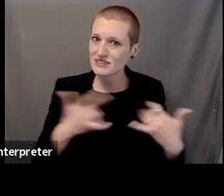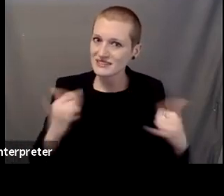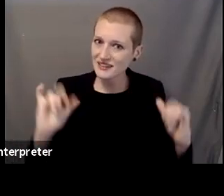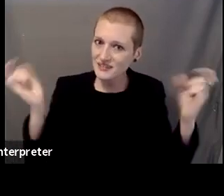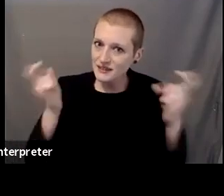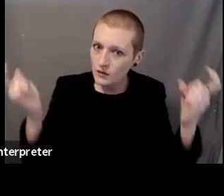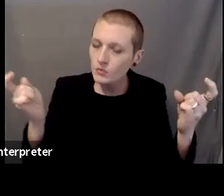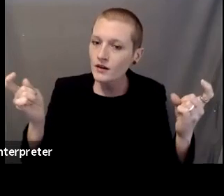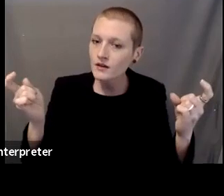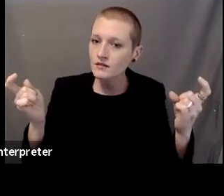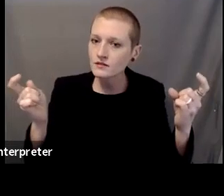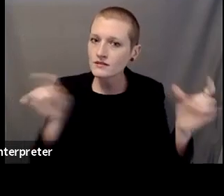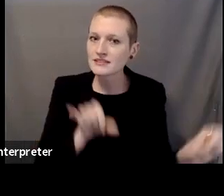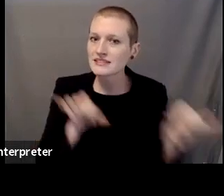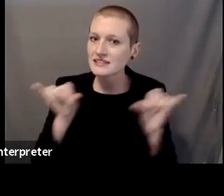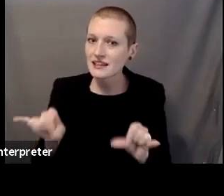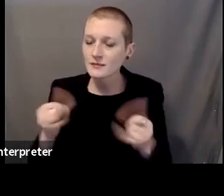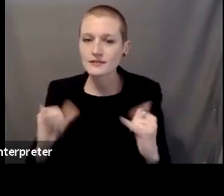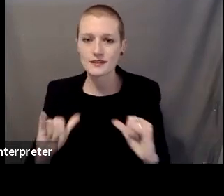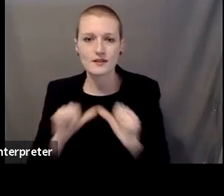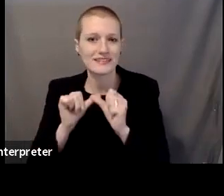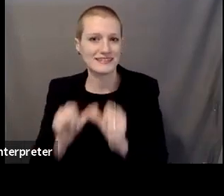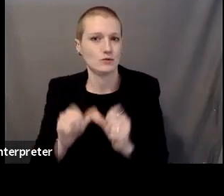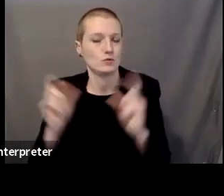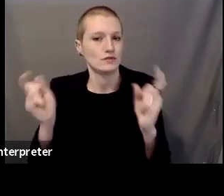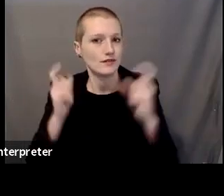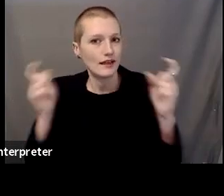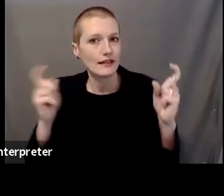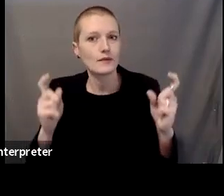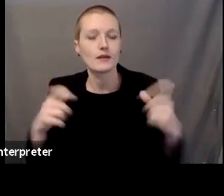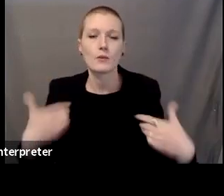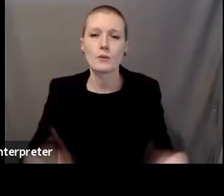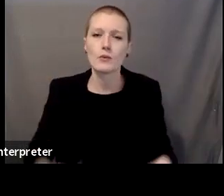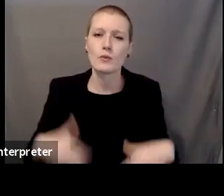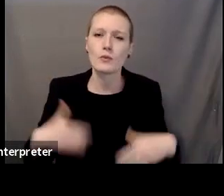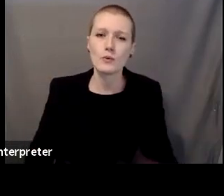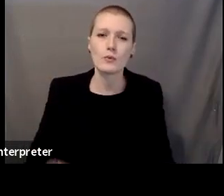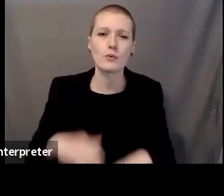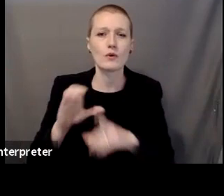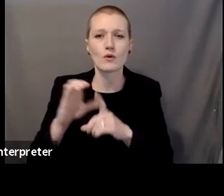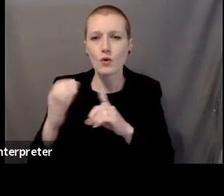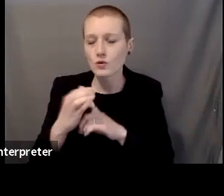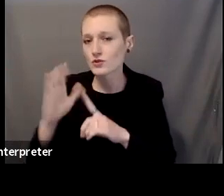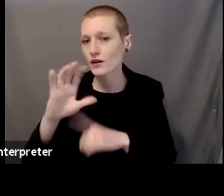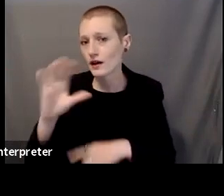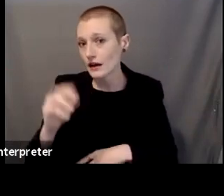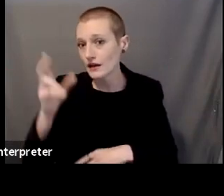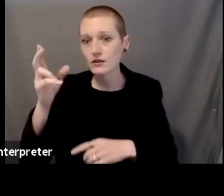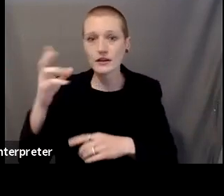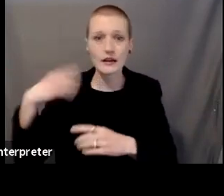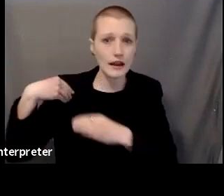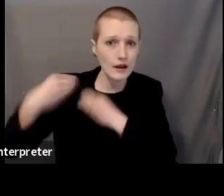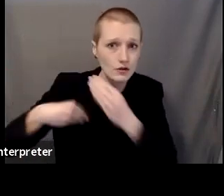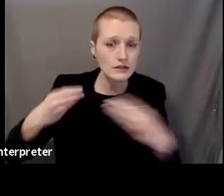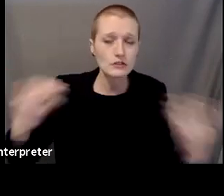can still continue to celebrate the rich culture of the African heritage in America. And I think